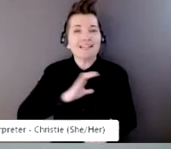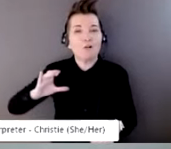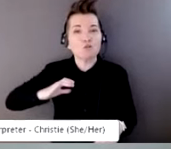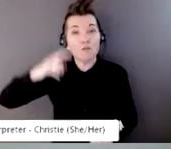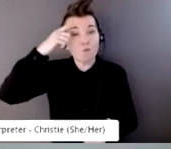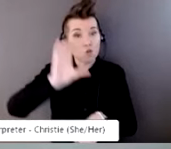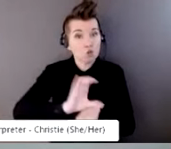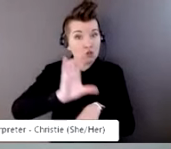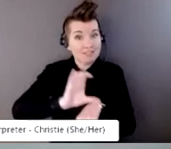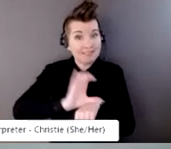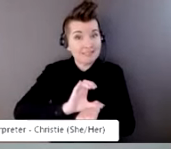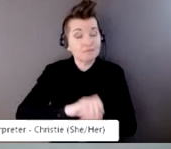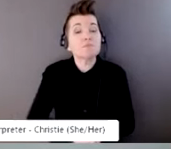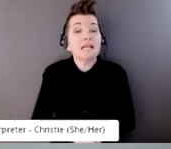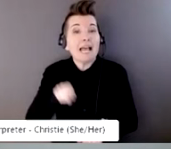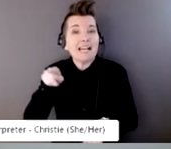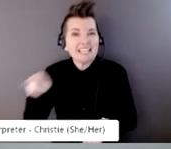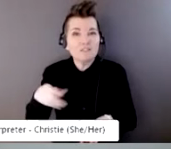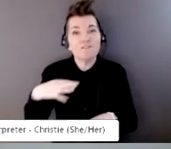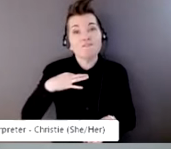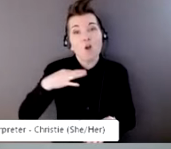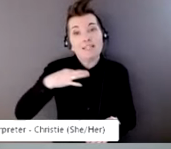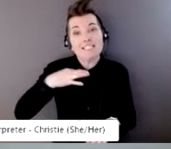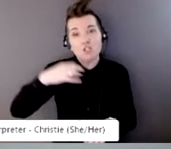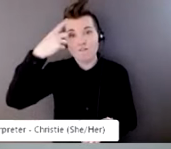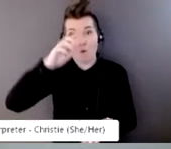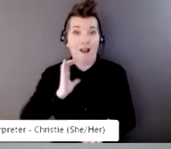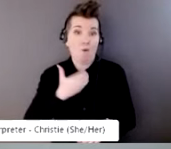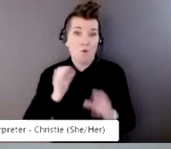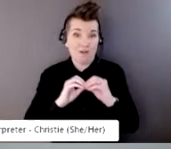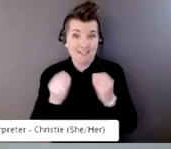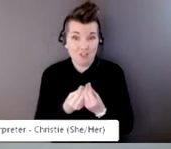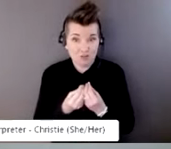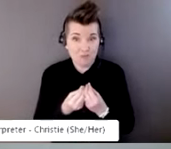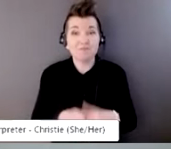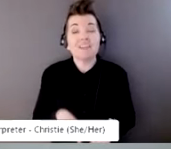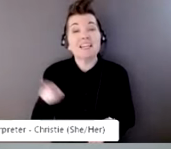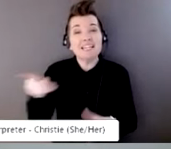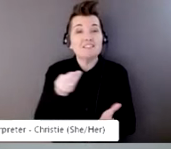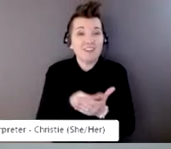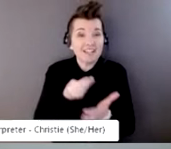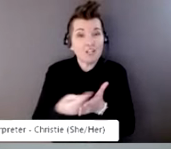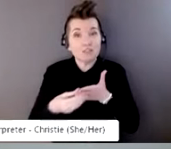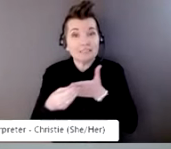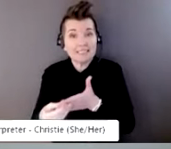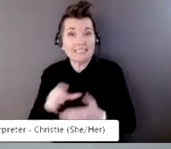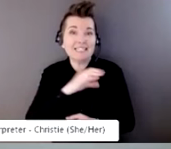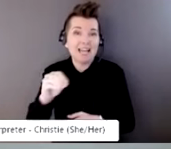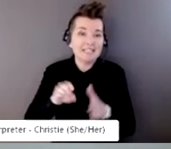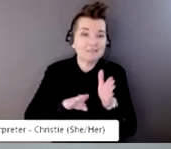volunteer for Connected Canadians. He's the accessibility and dementia lead there, as well as a technology mentor and